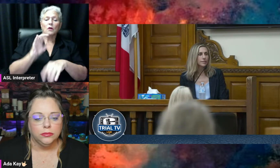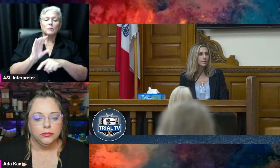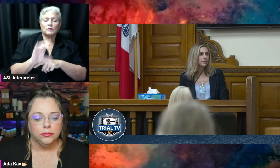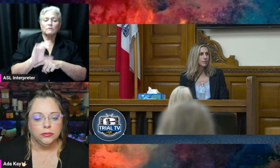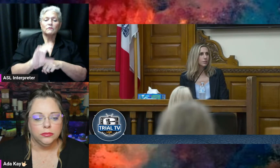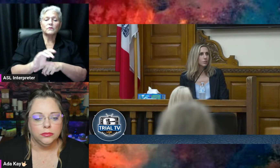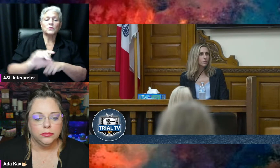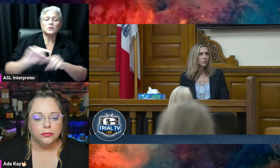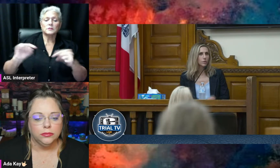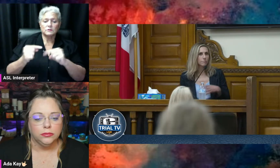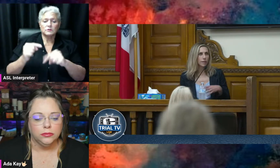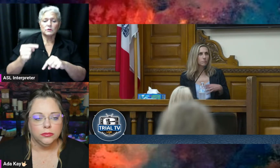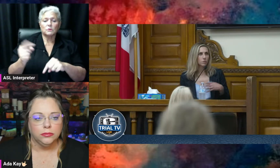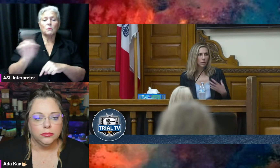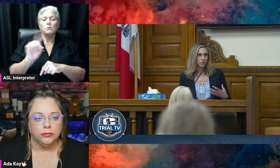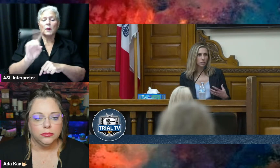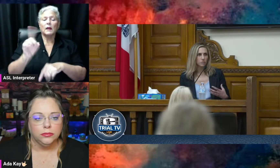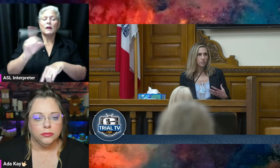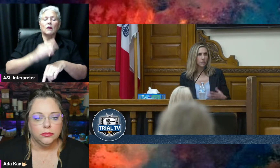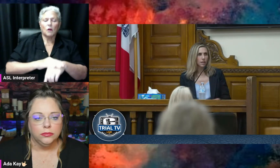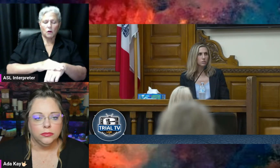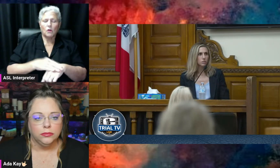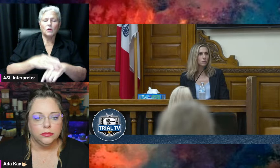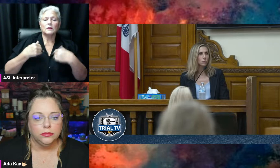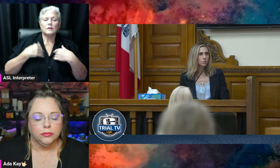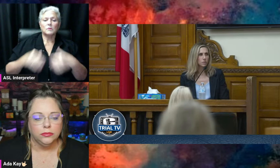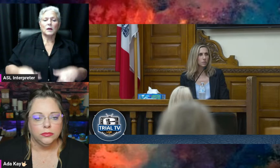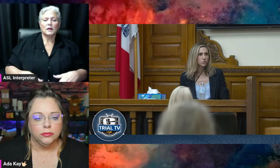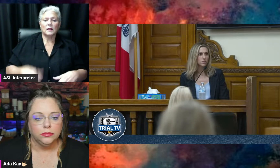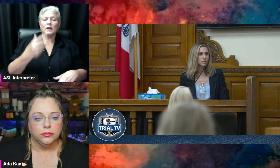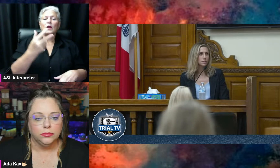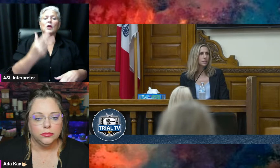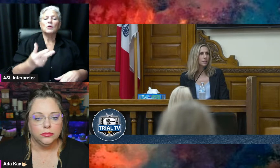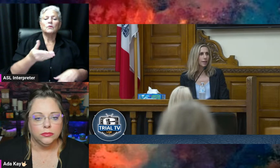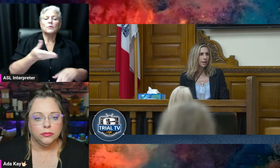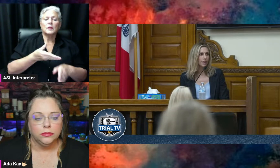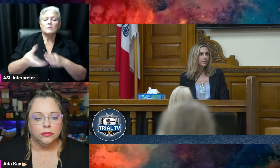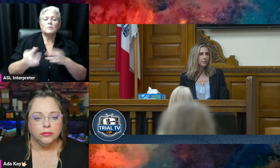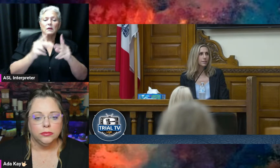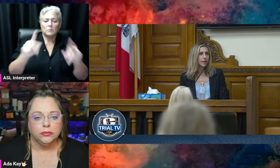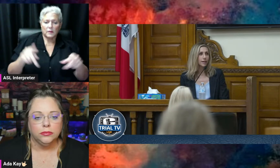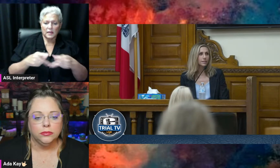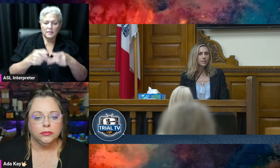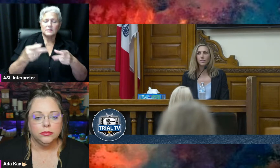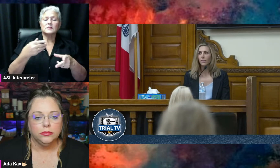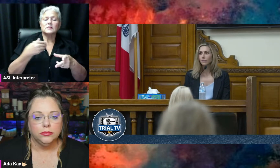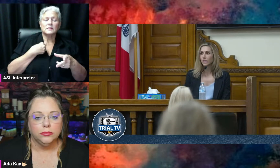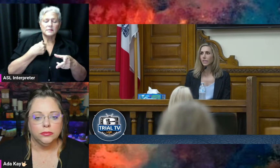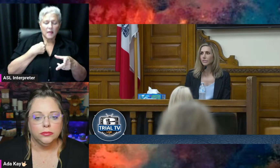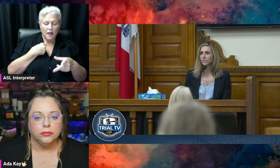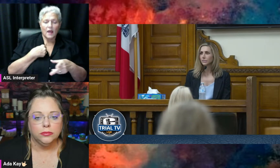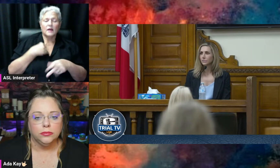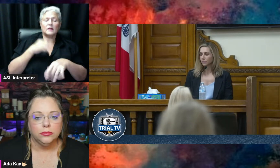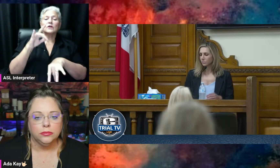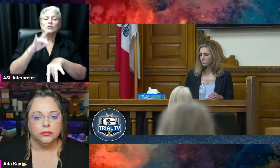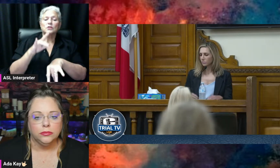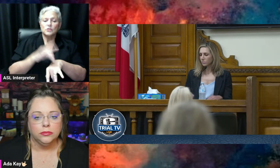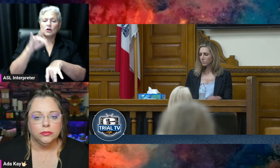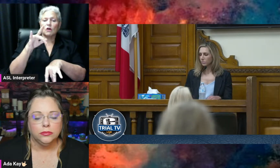the body. There were 3 main locations that had sharp force injuries: the head, the neck, and the left